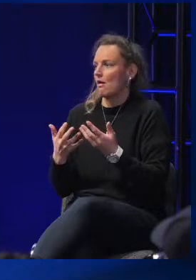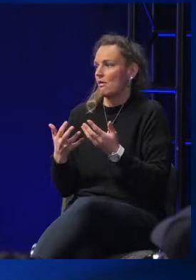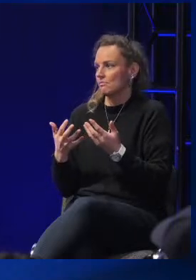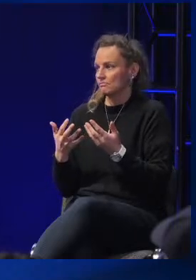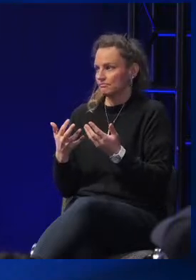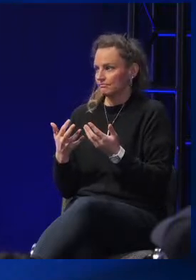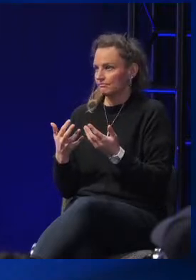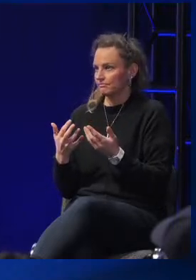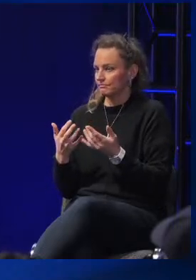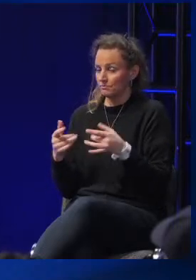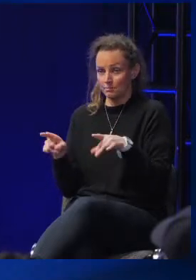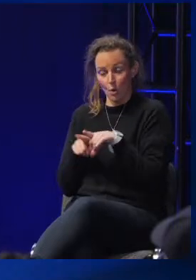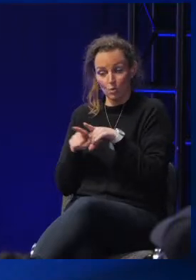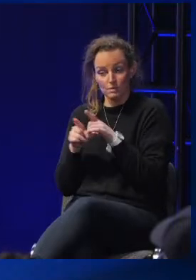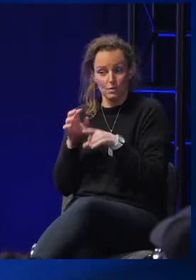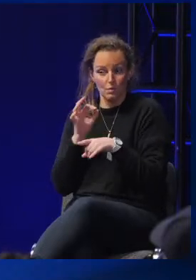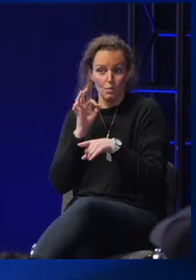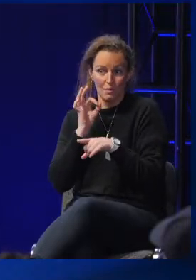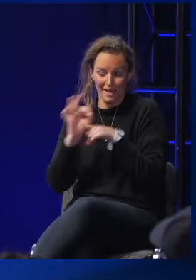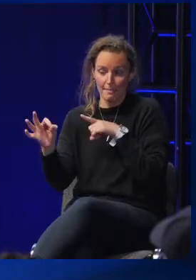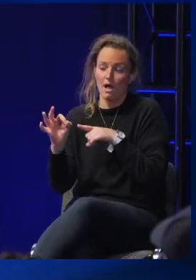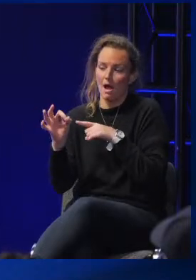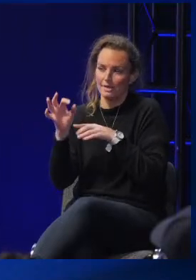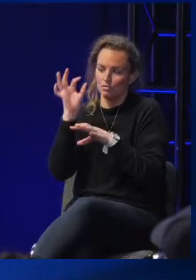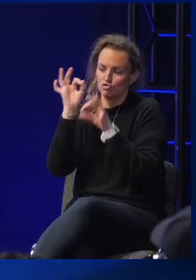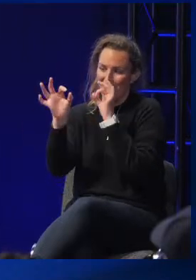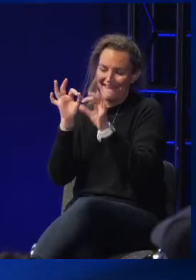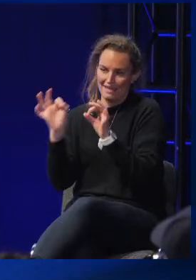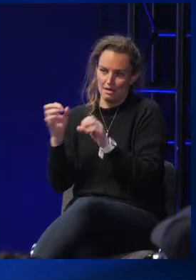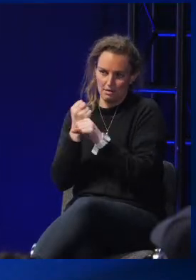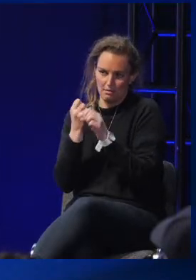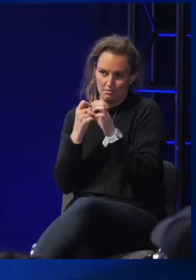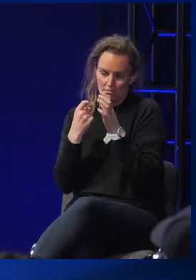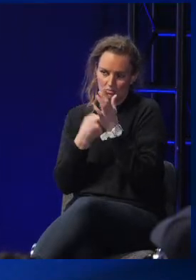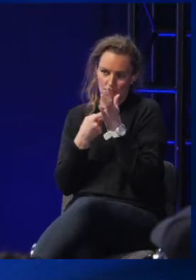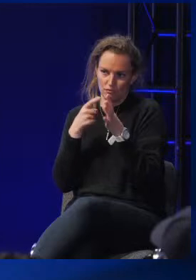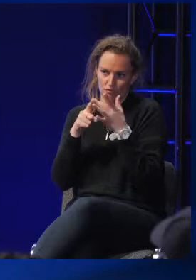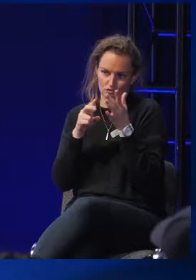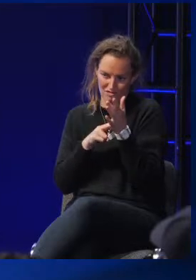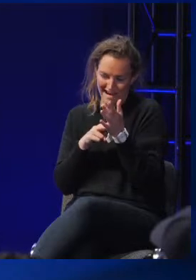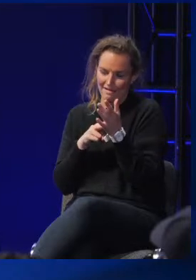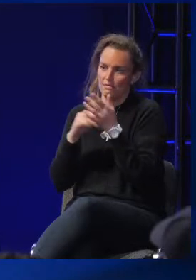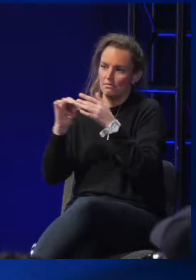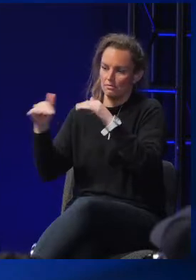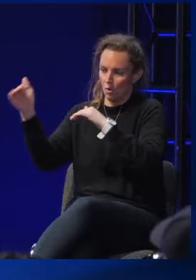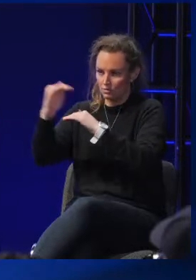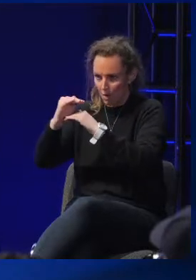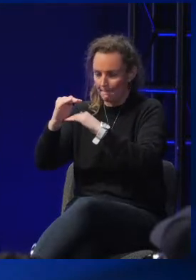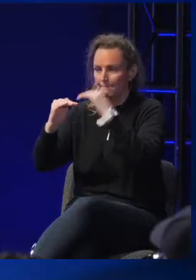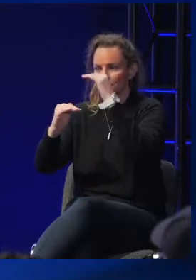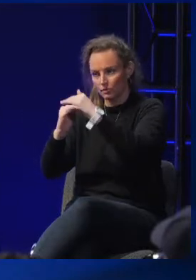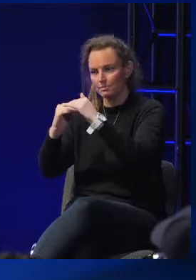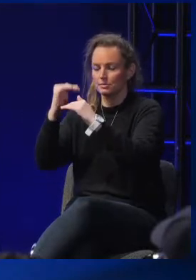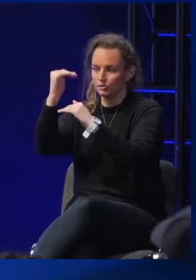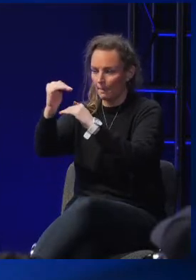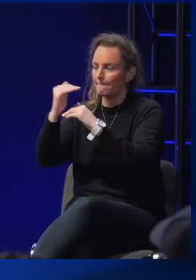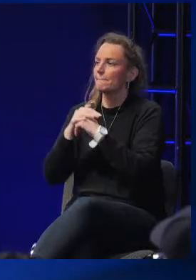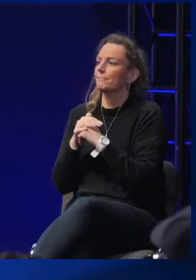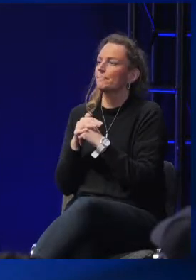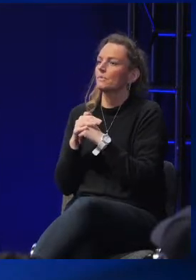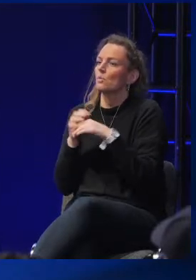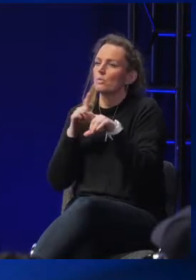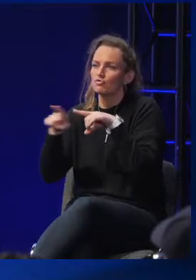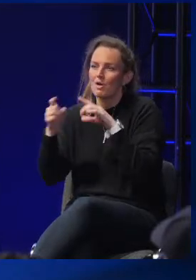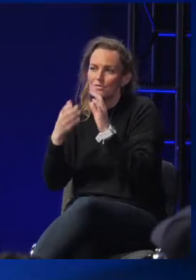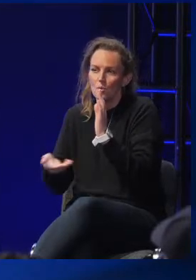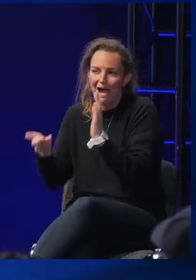we applied grain, of course, on top of that, and also we were trying to add